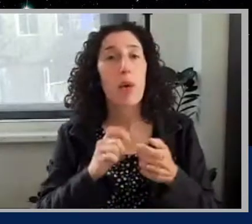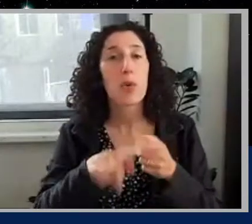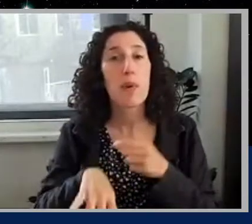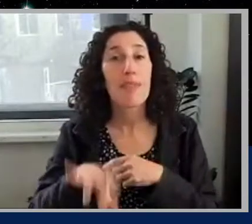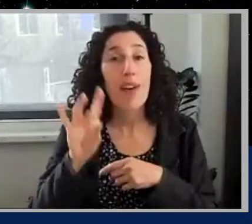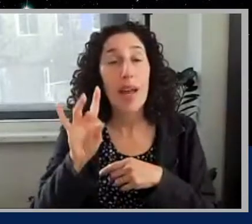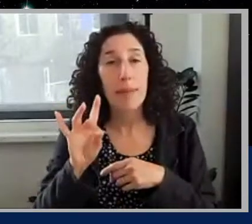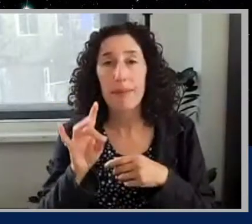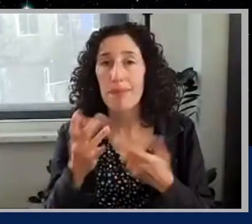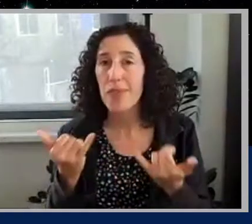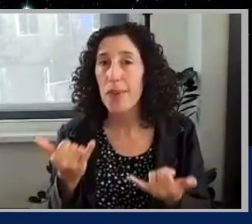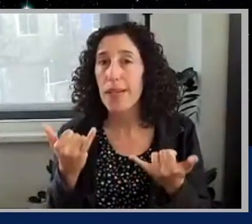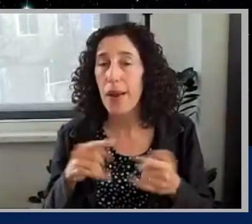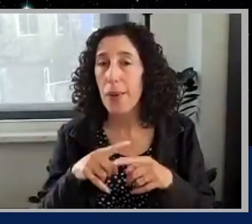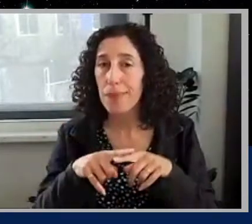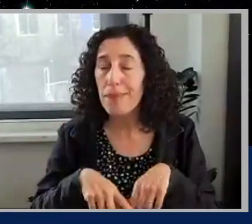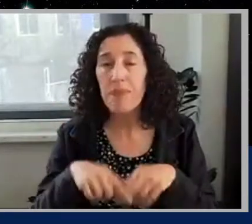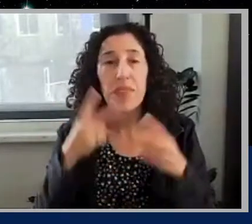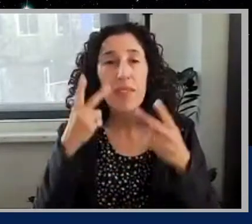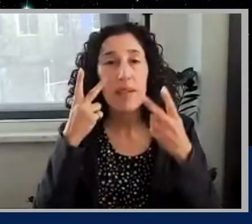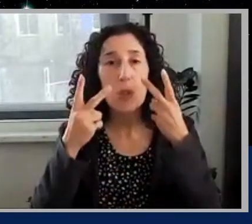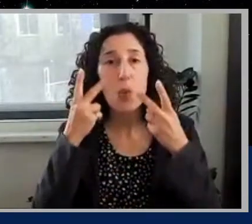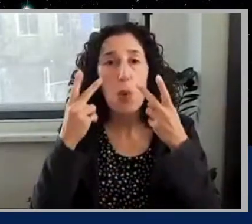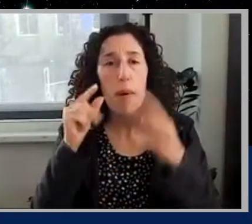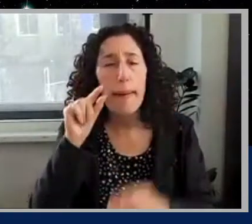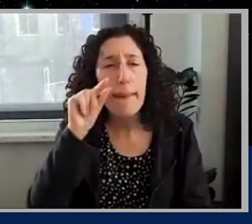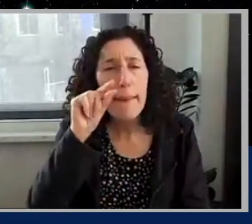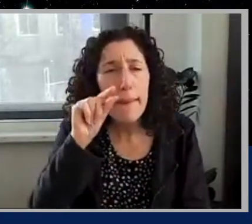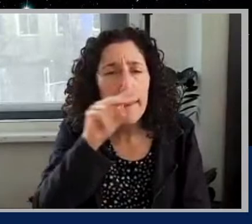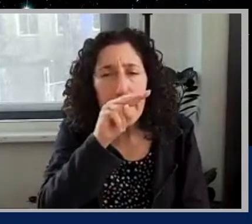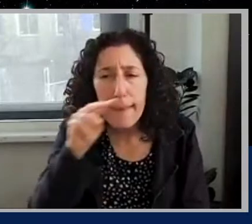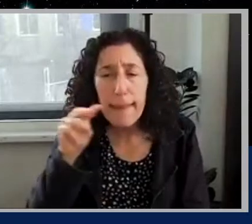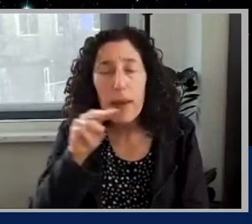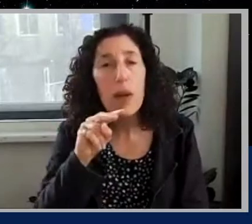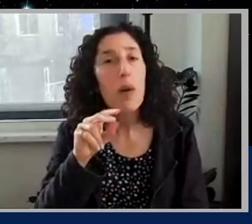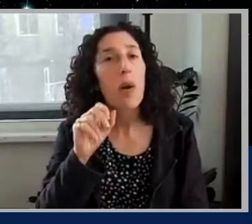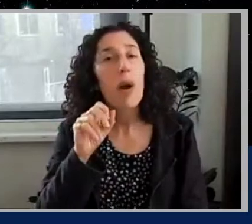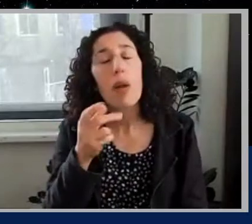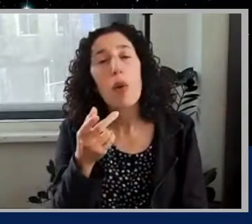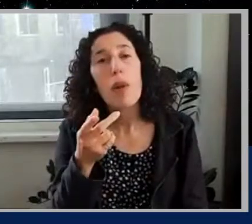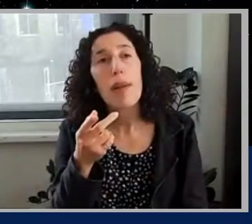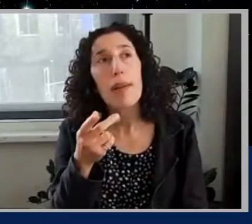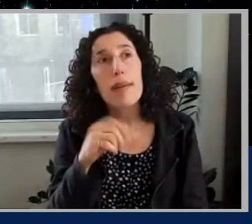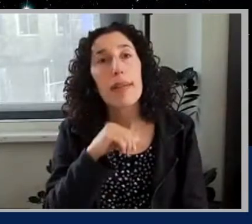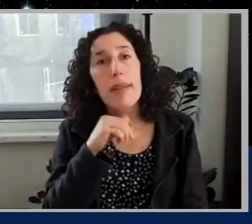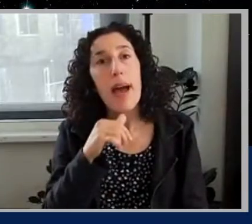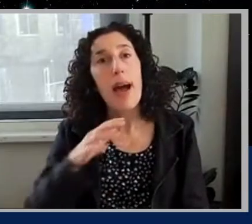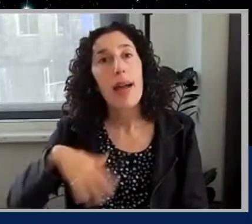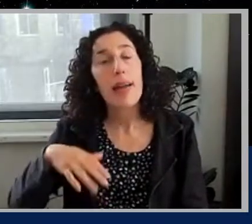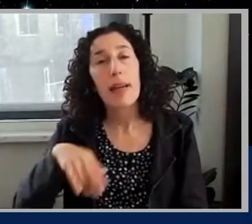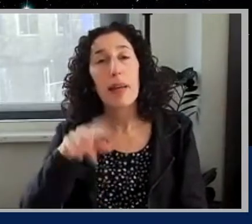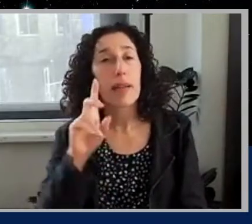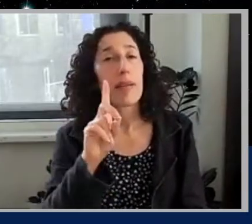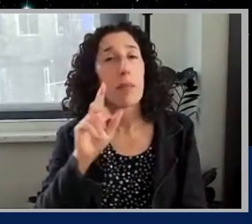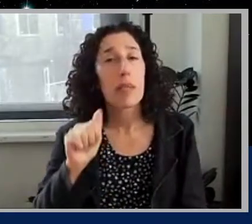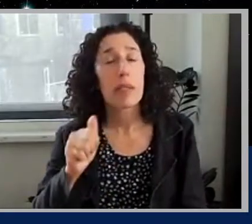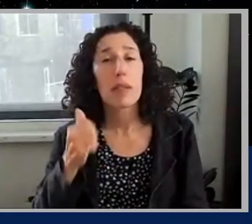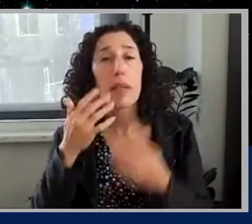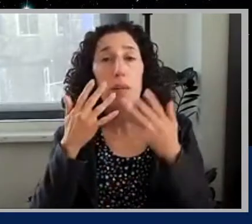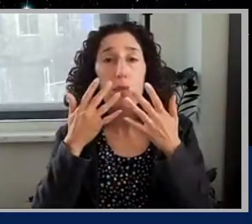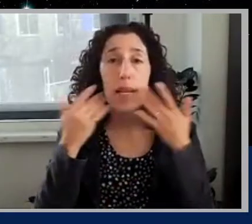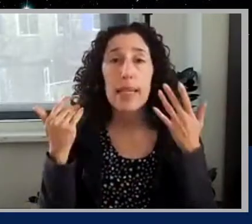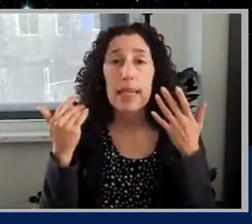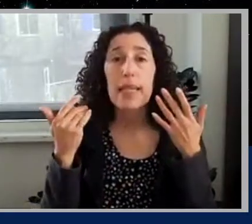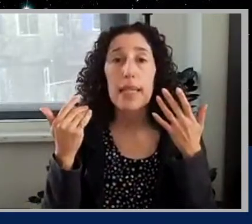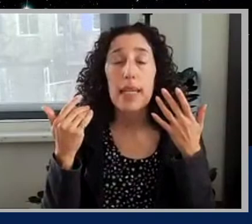click to select a certain file. If you have any kind of mobility challenges, that's going to be extremely hard. And so people with